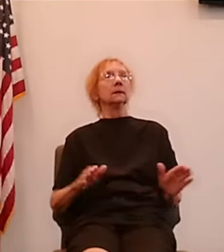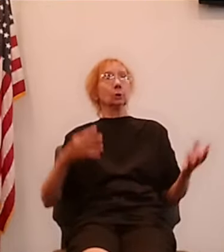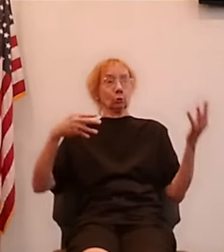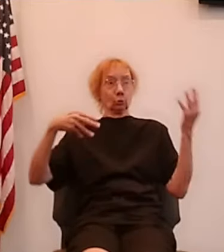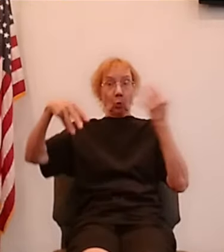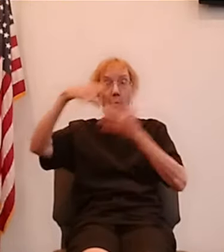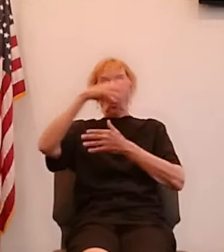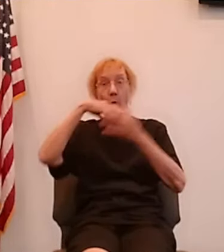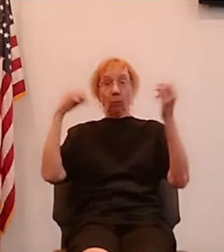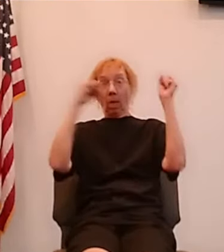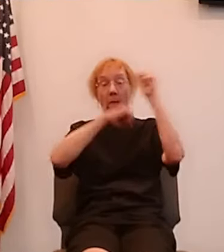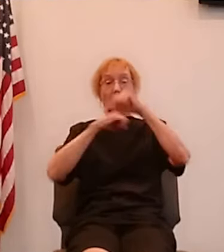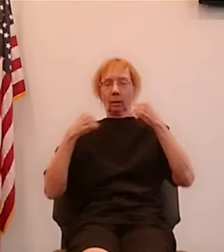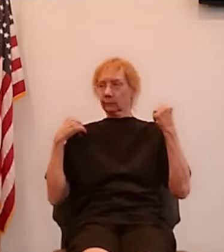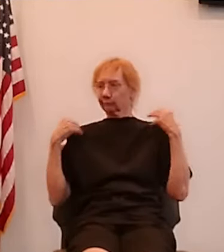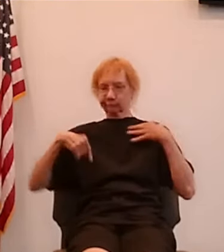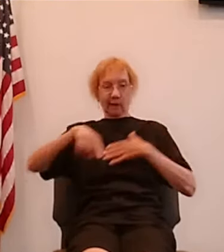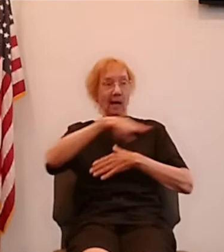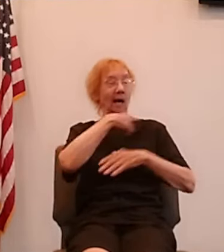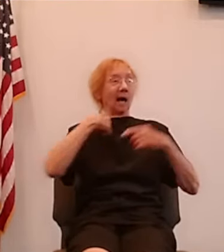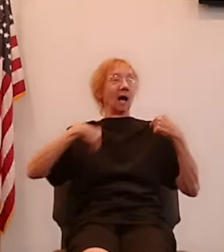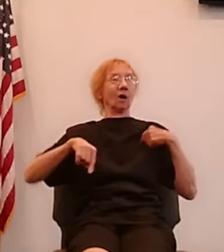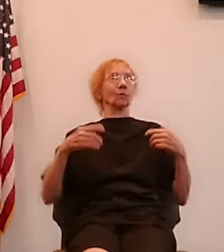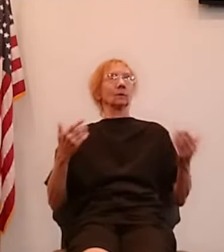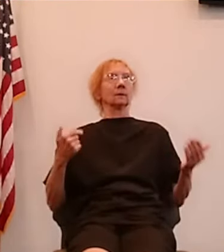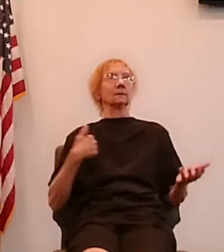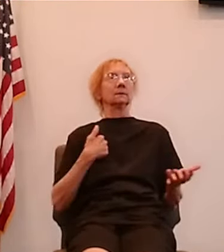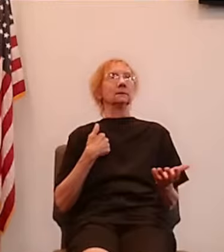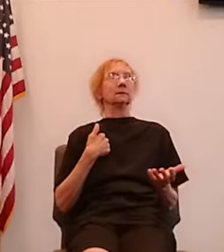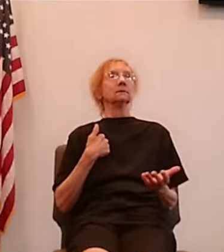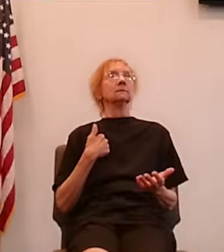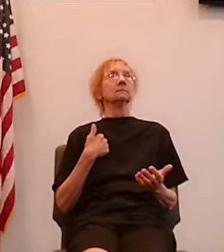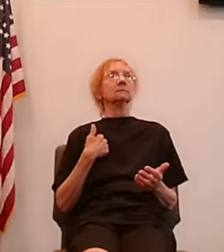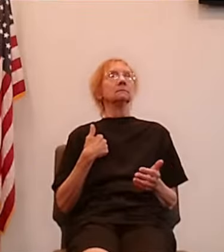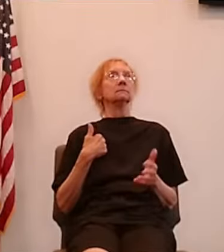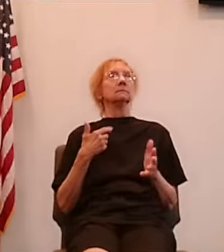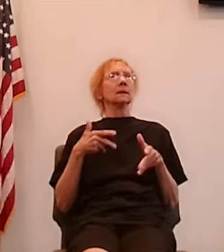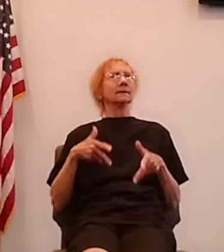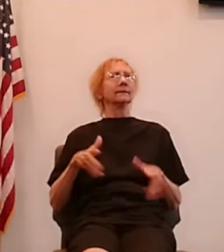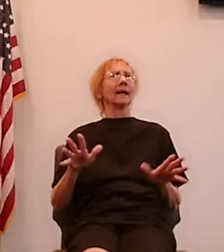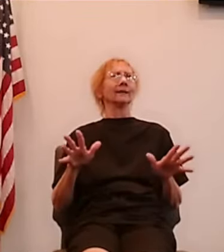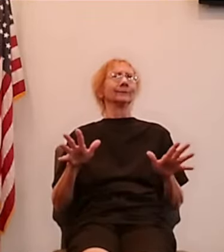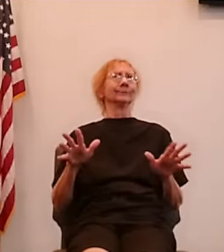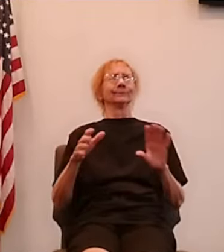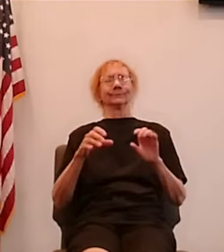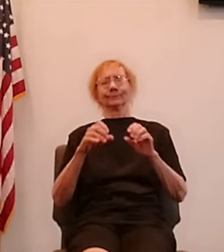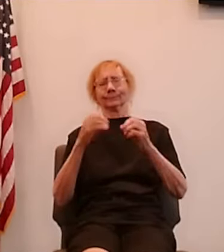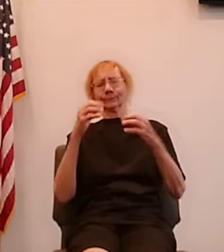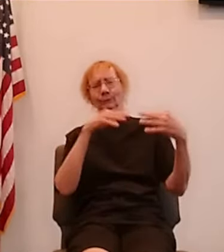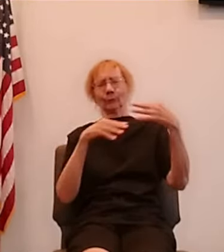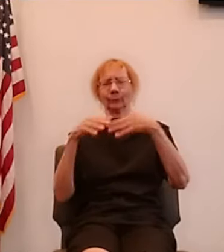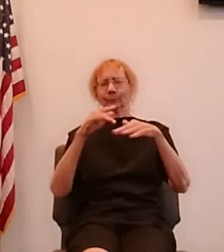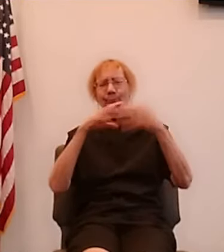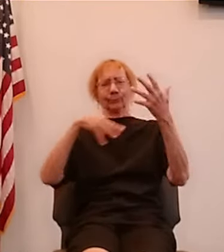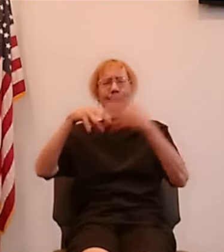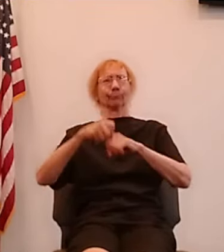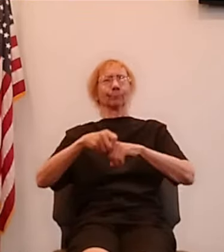Surrounding me, let it break. At your name,